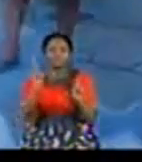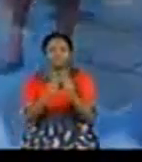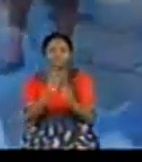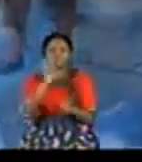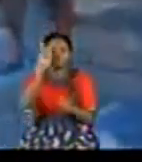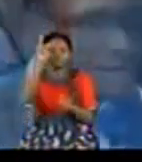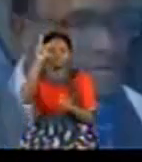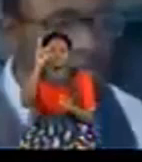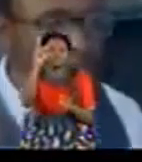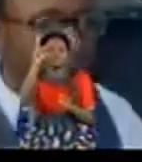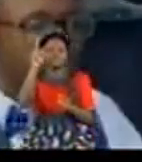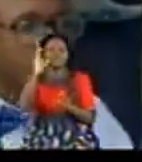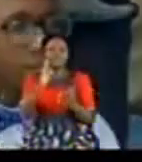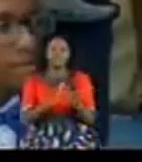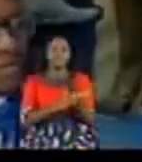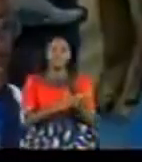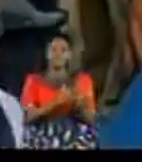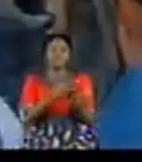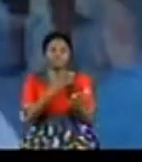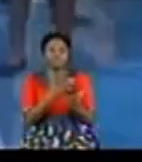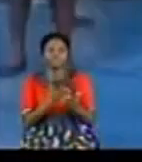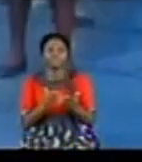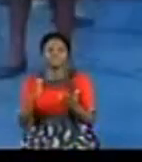one God is